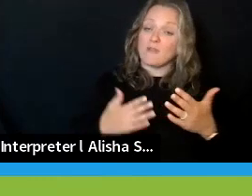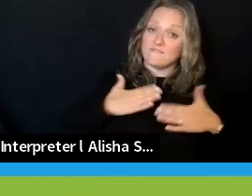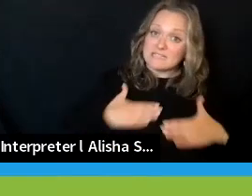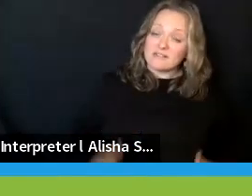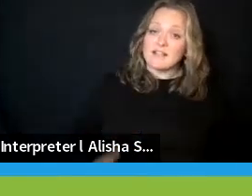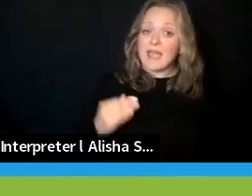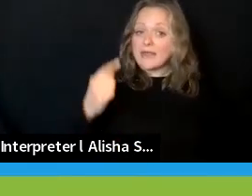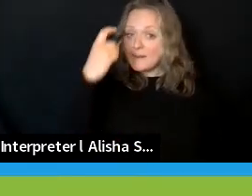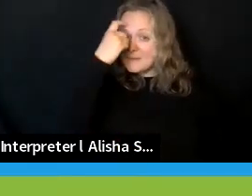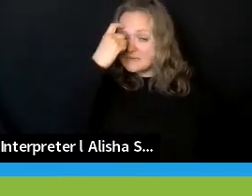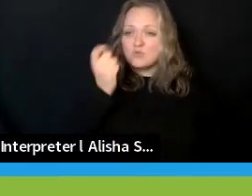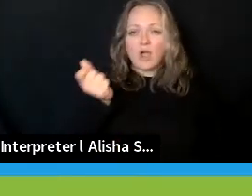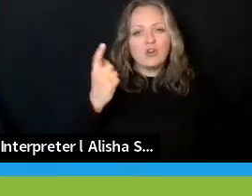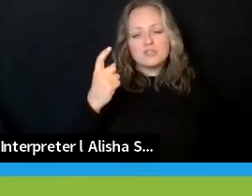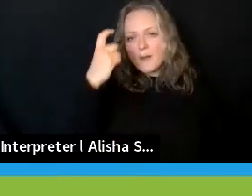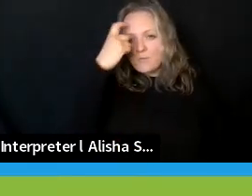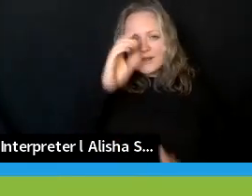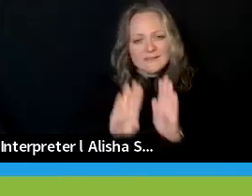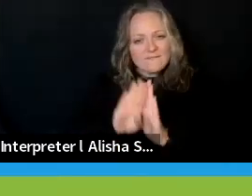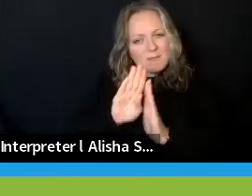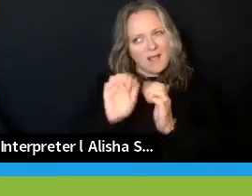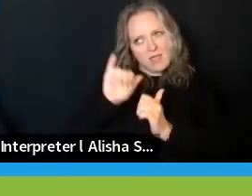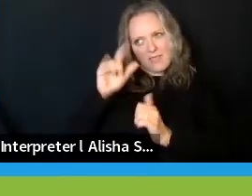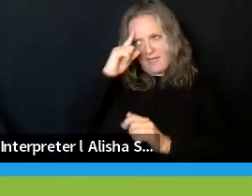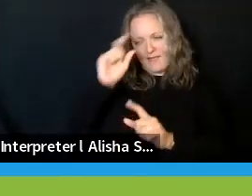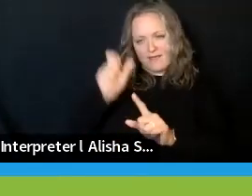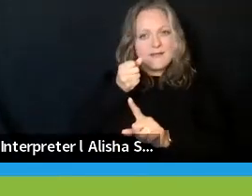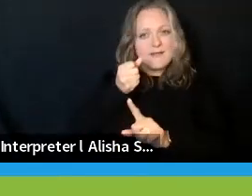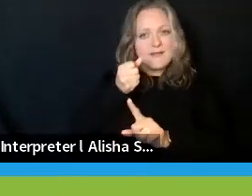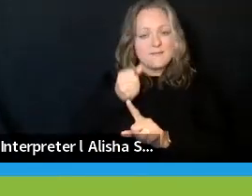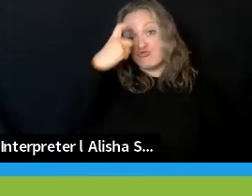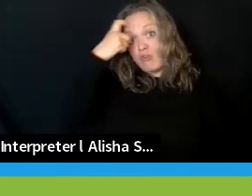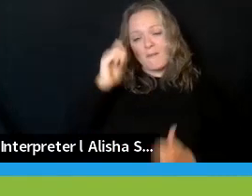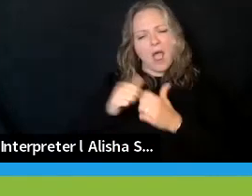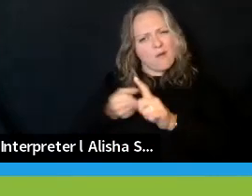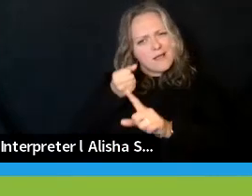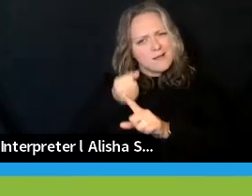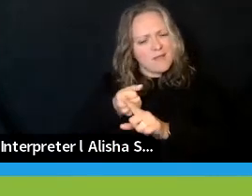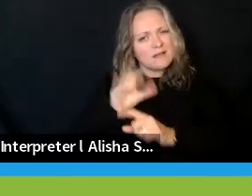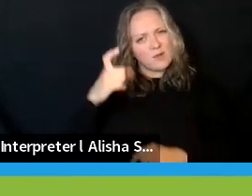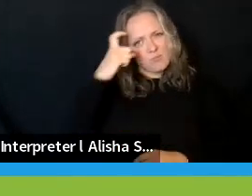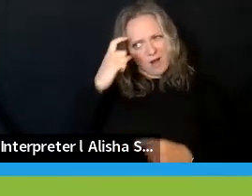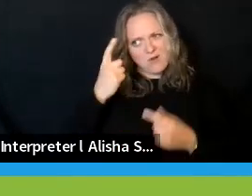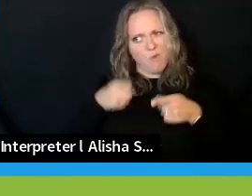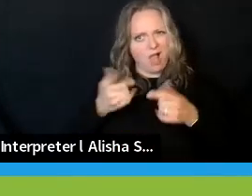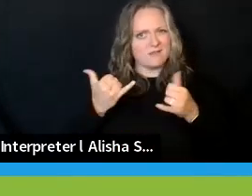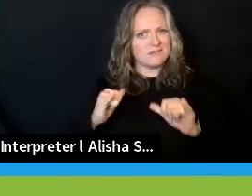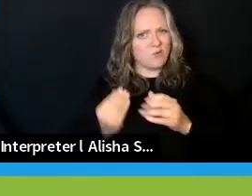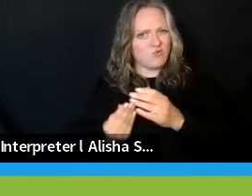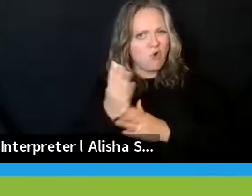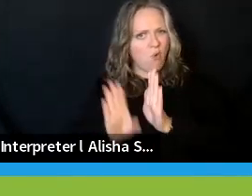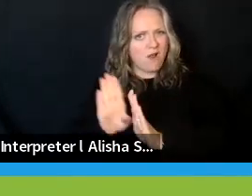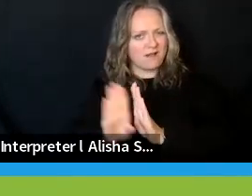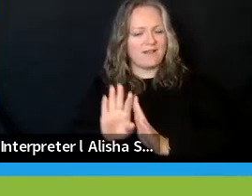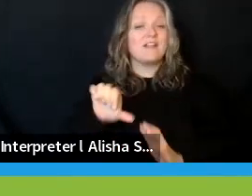and understanding brain development and the impact trauma can have on the developing brain. Again, another example I